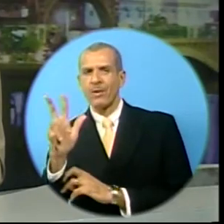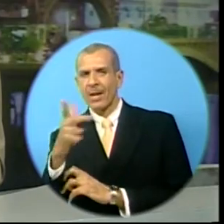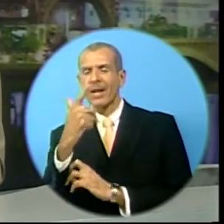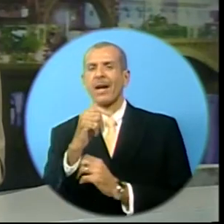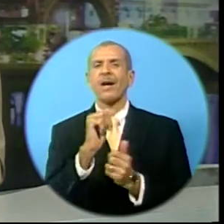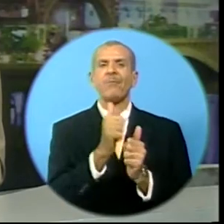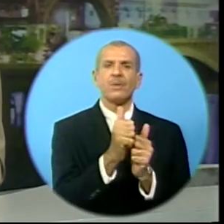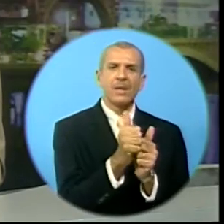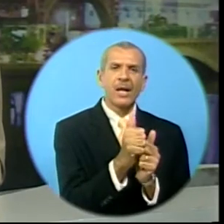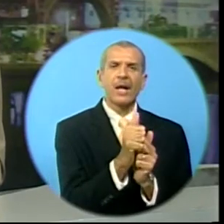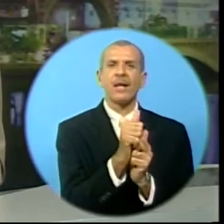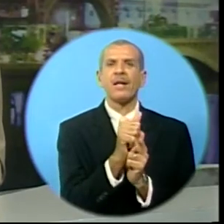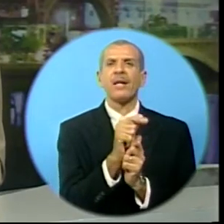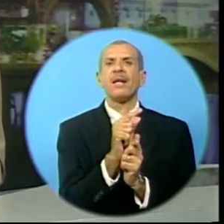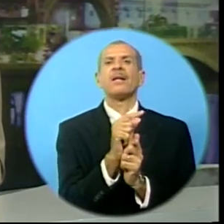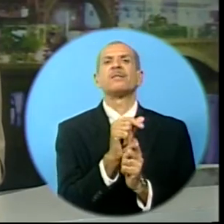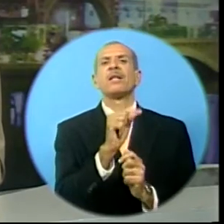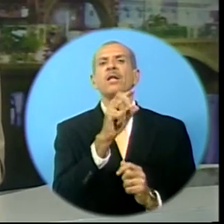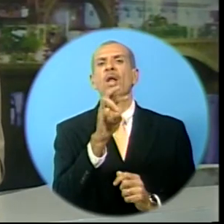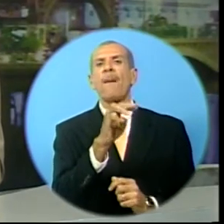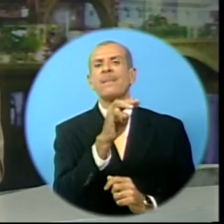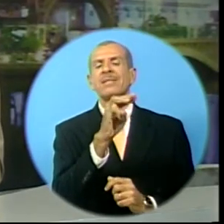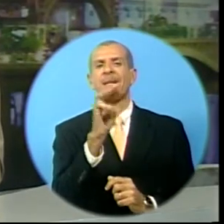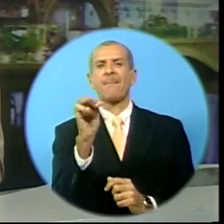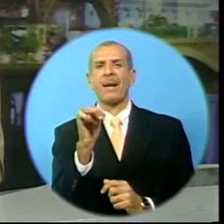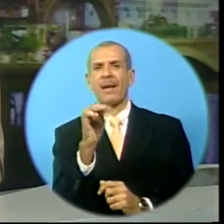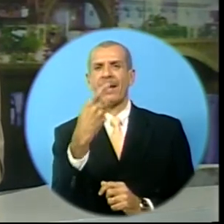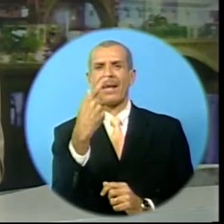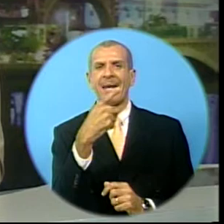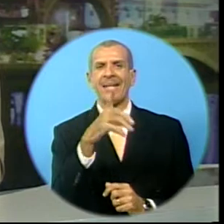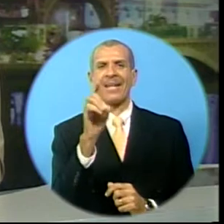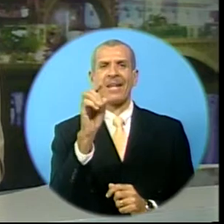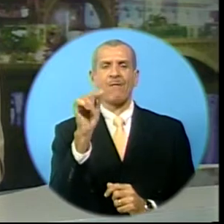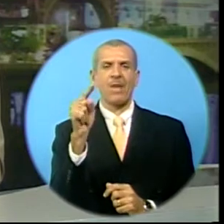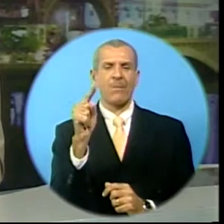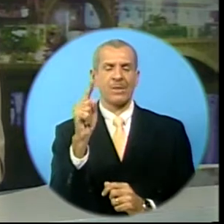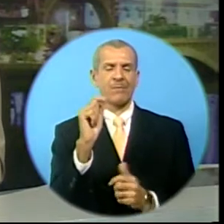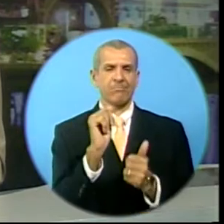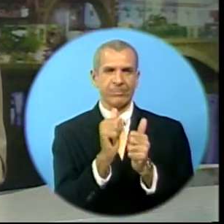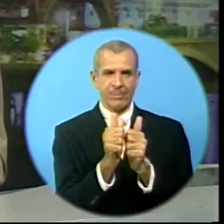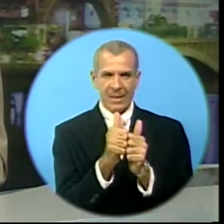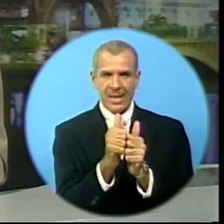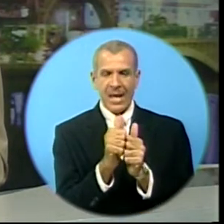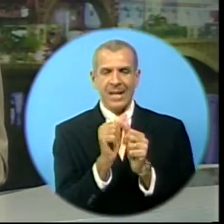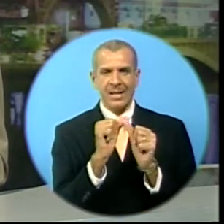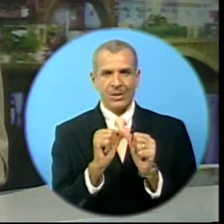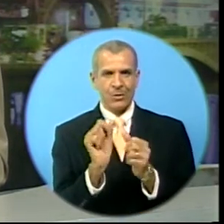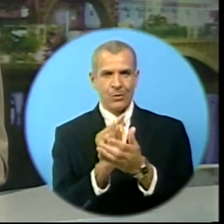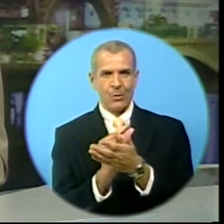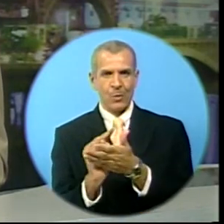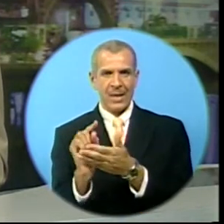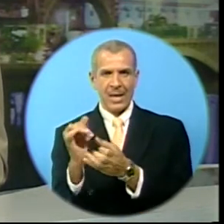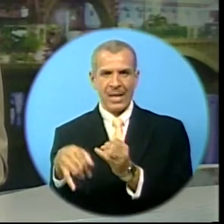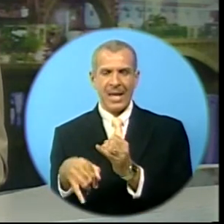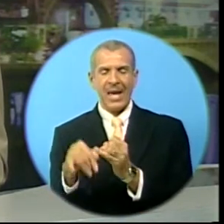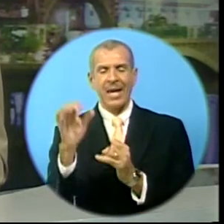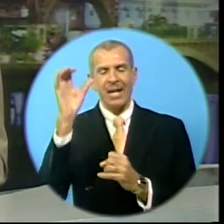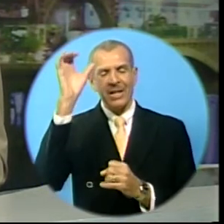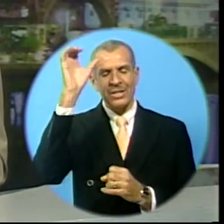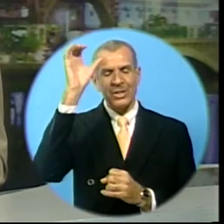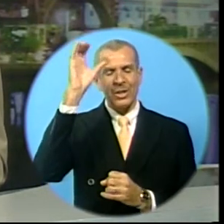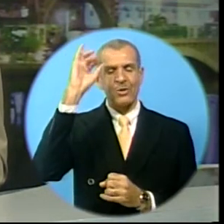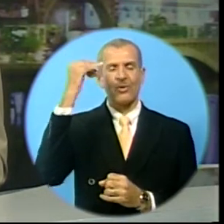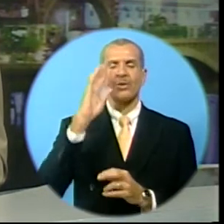Michael Northwest in the latest game of the David Thompson Memorial Football Classic, which continued over the weekend. CBC's Shane Jones has the